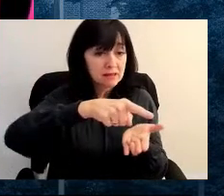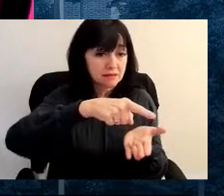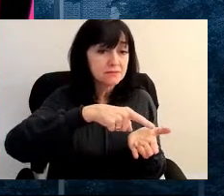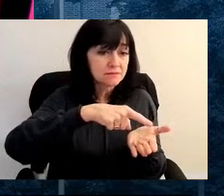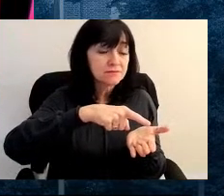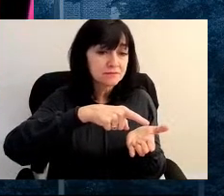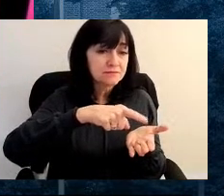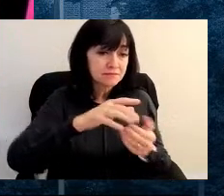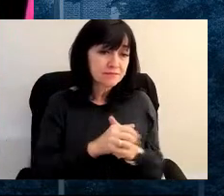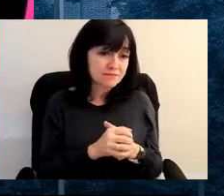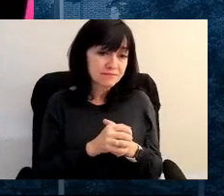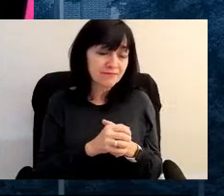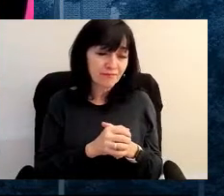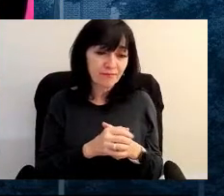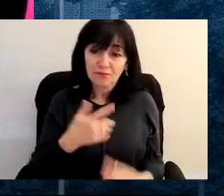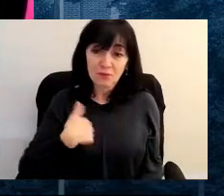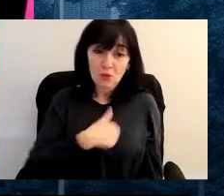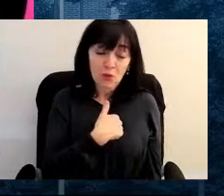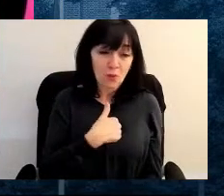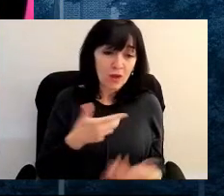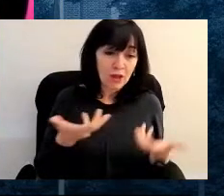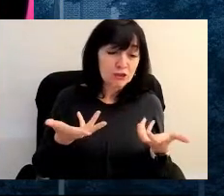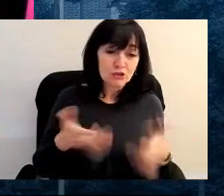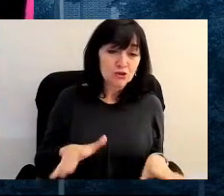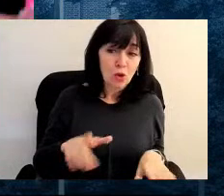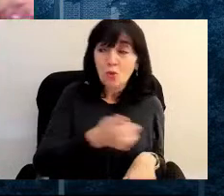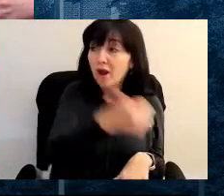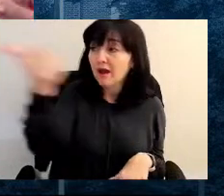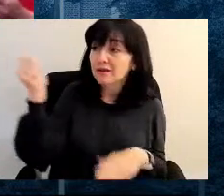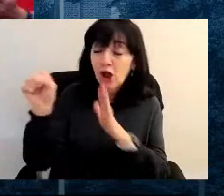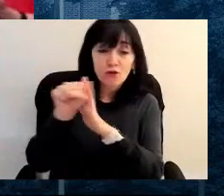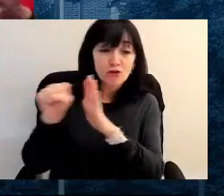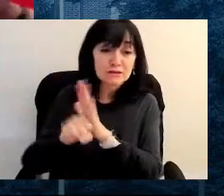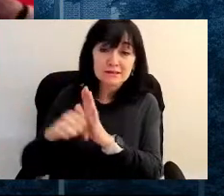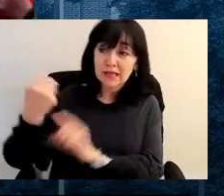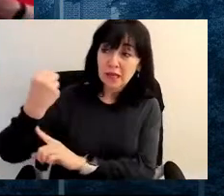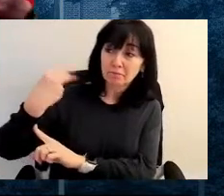be outcompeted by states around us.